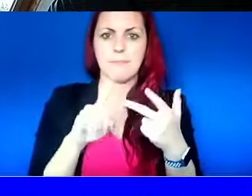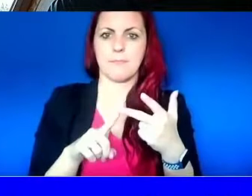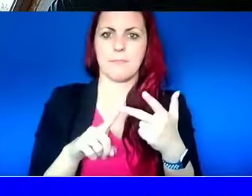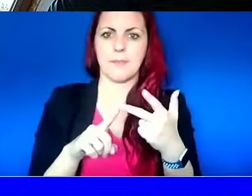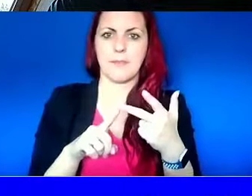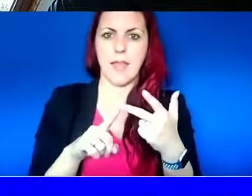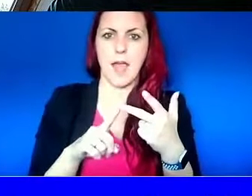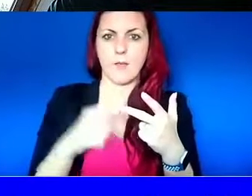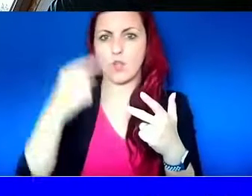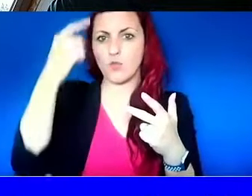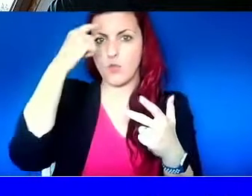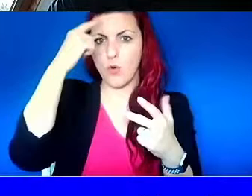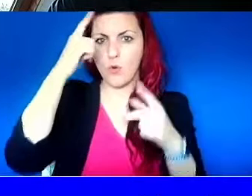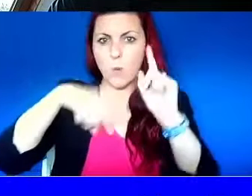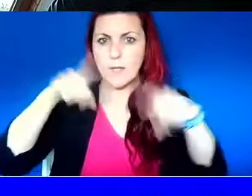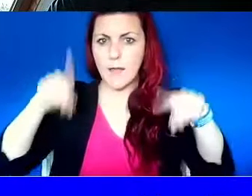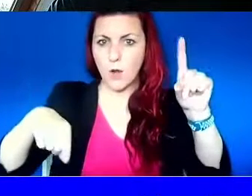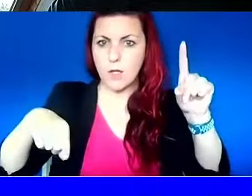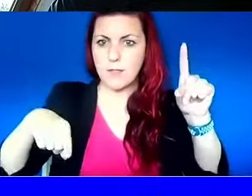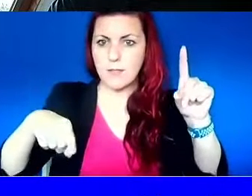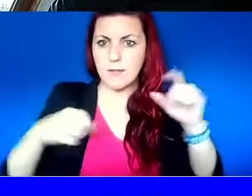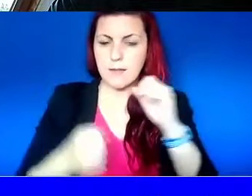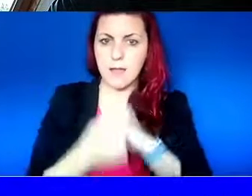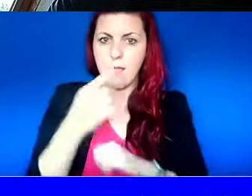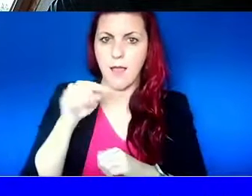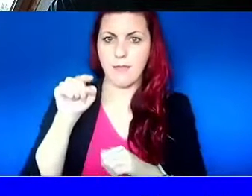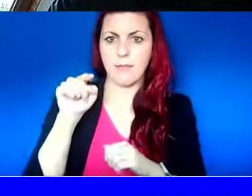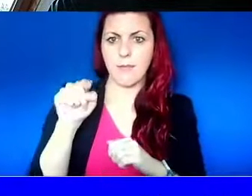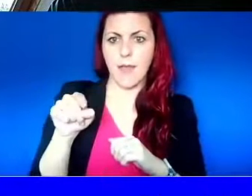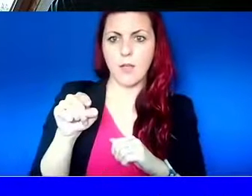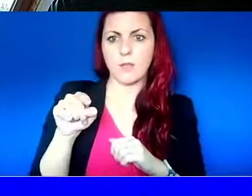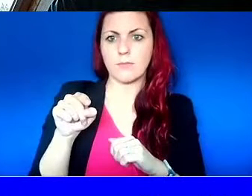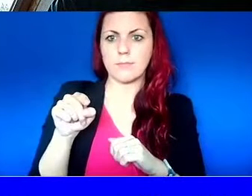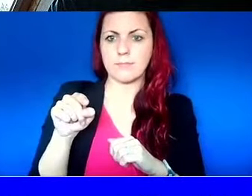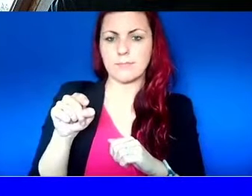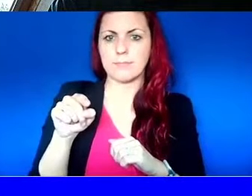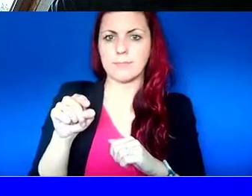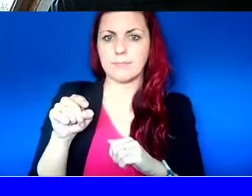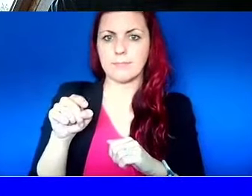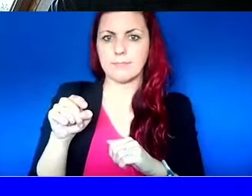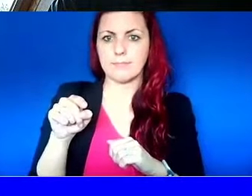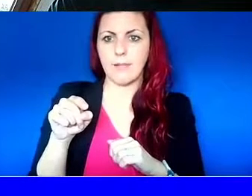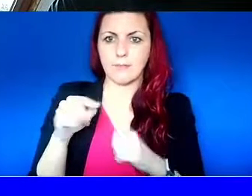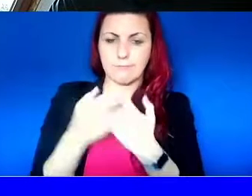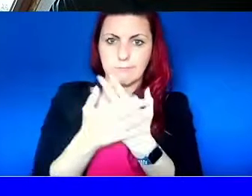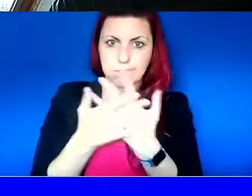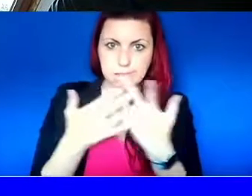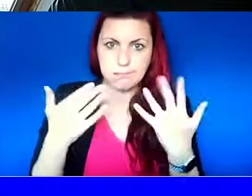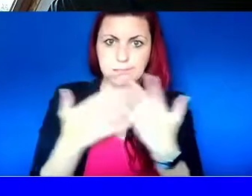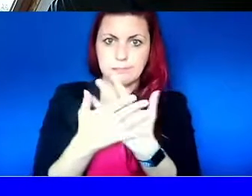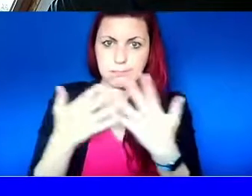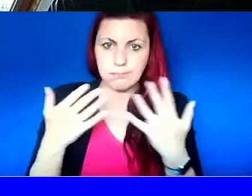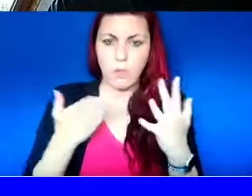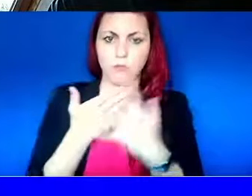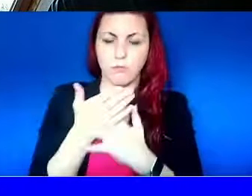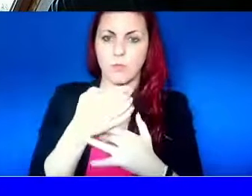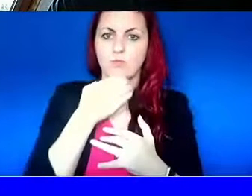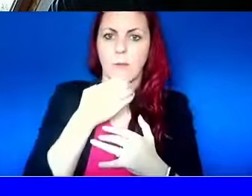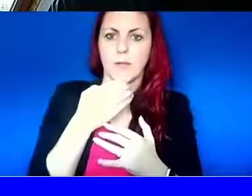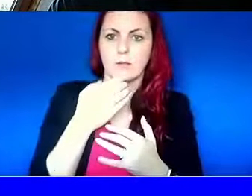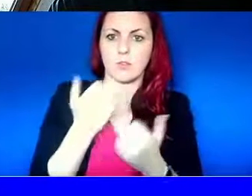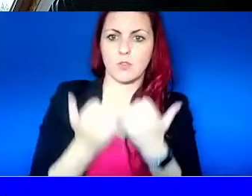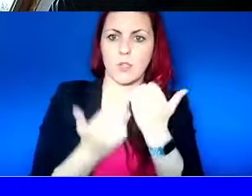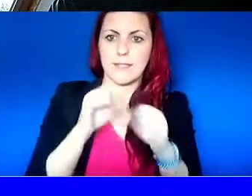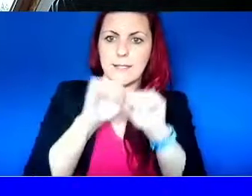neurodiverse conditions are overrepresented in the criminal justice system. And that covers a massive range